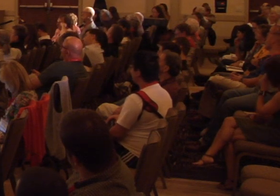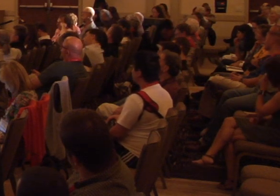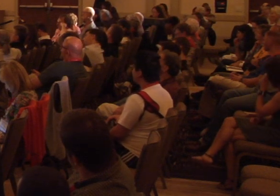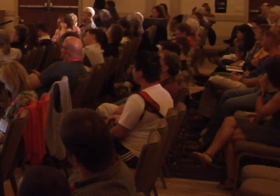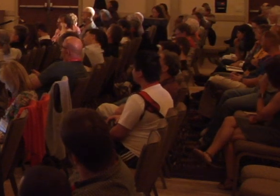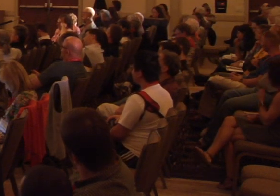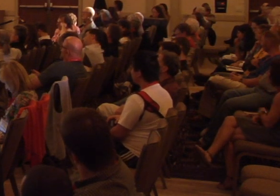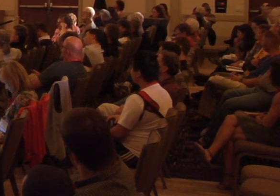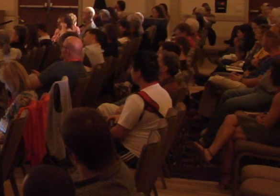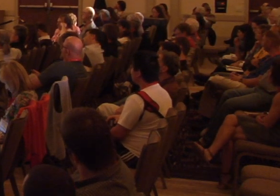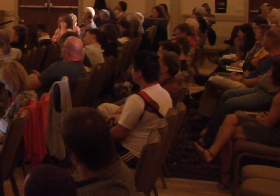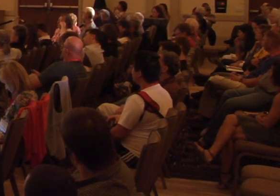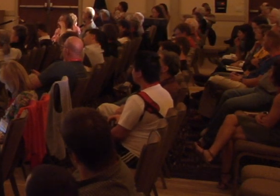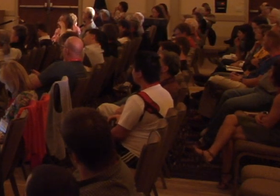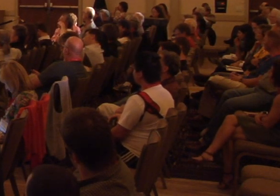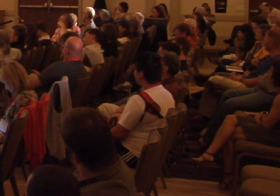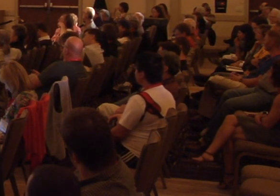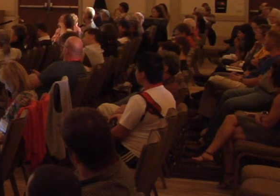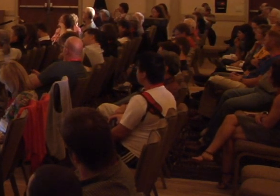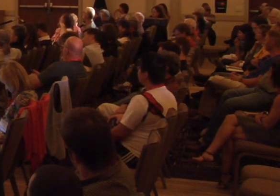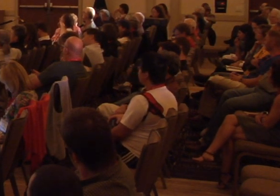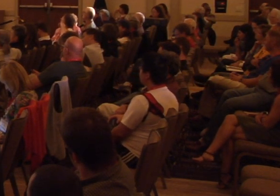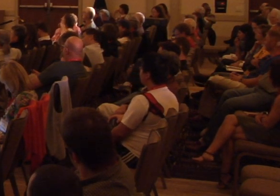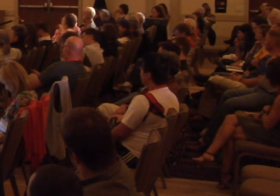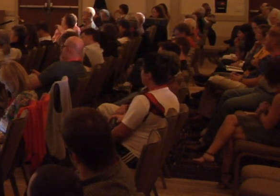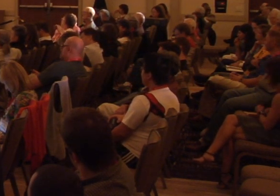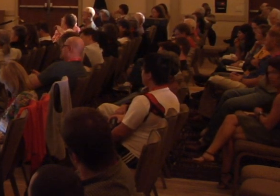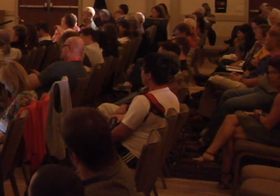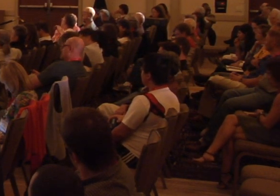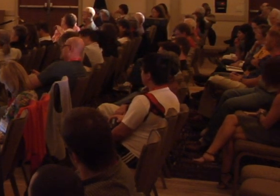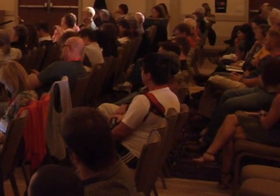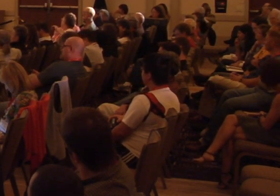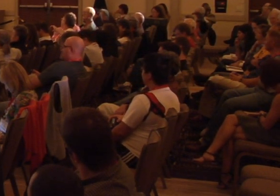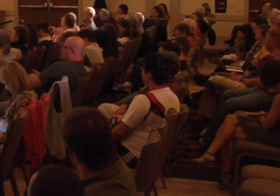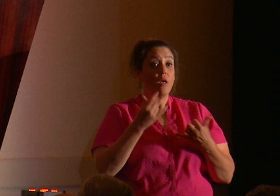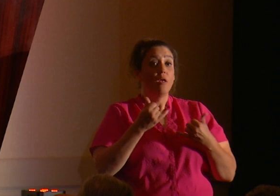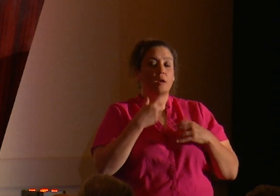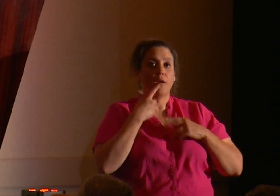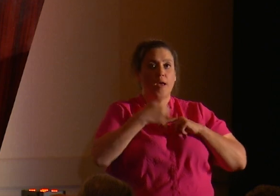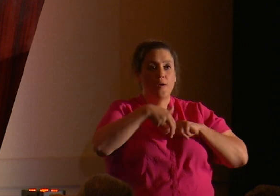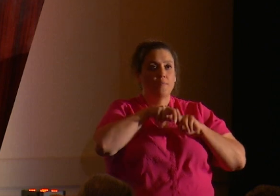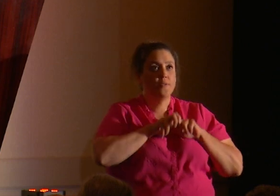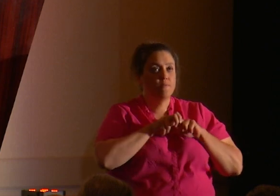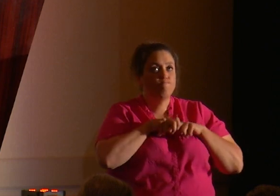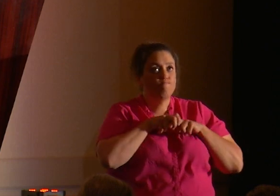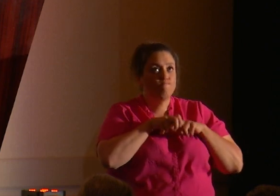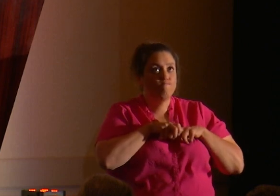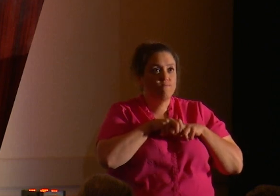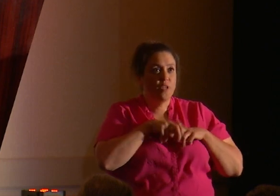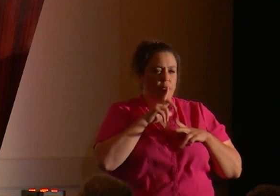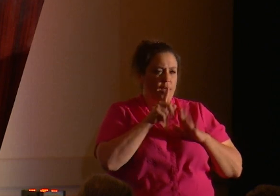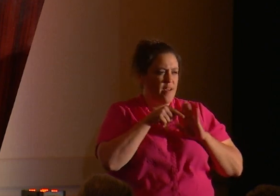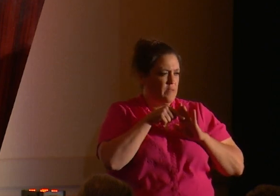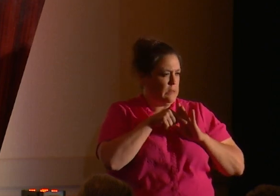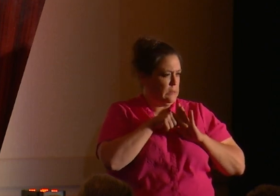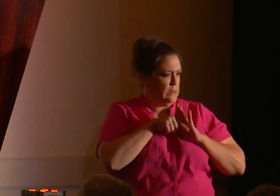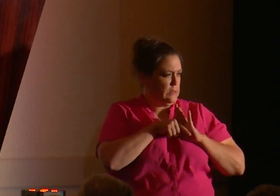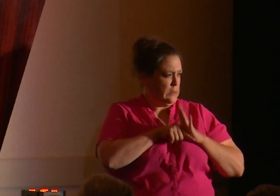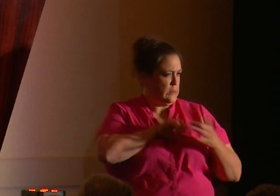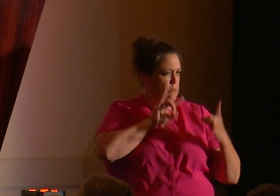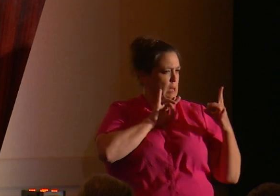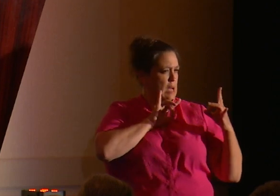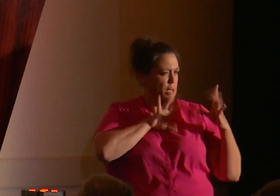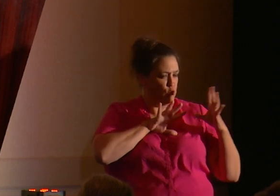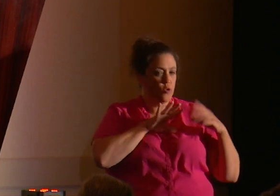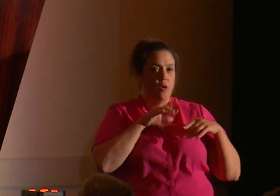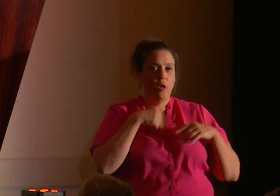was like, forget it. So anyway, now I'm sitting there, and I'm in a deep hatred. I got a whole wall full of,